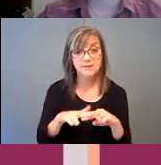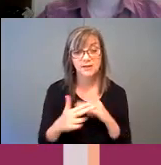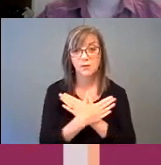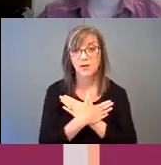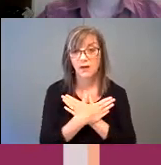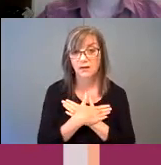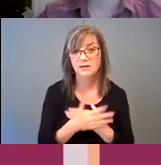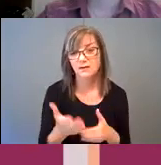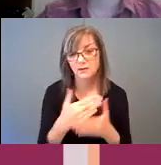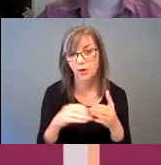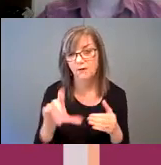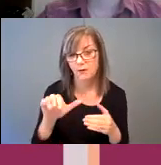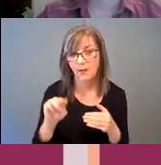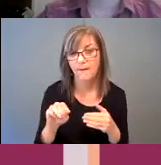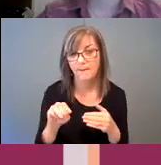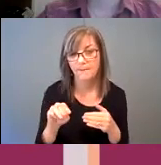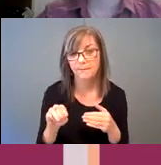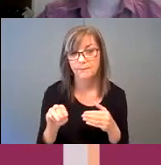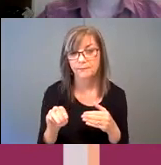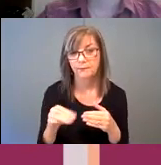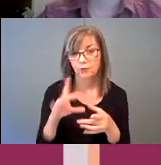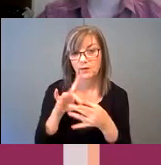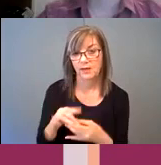calm aspect of healing-centered engagement.